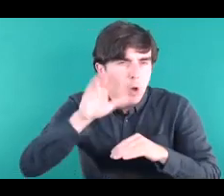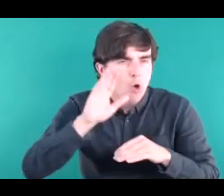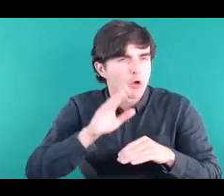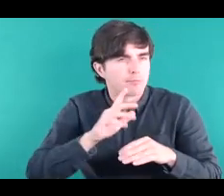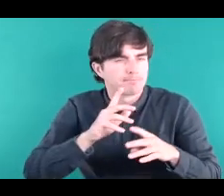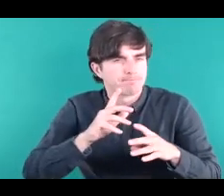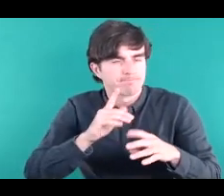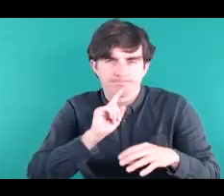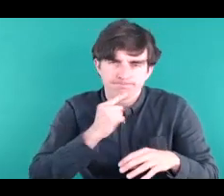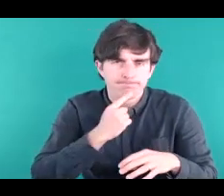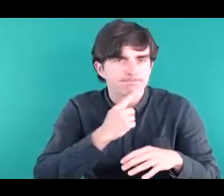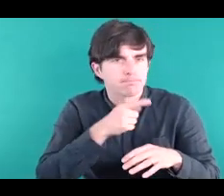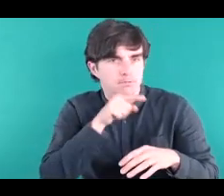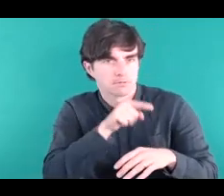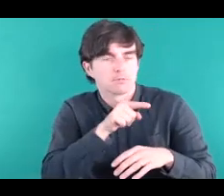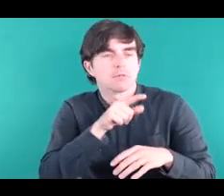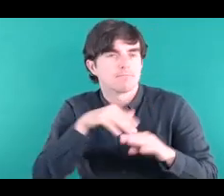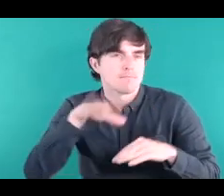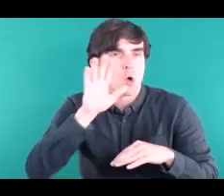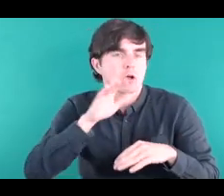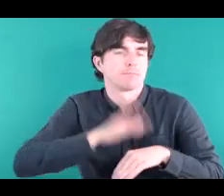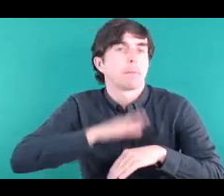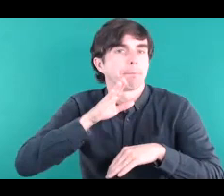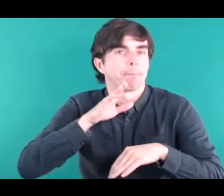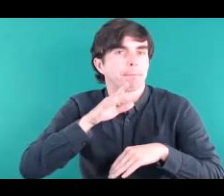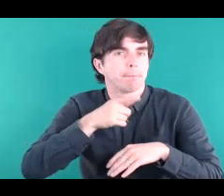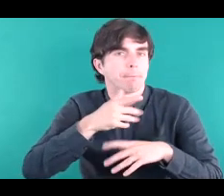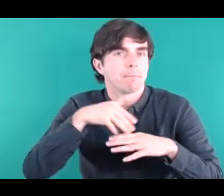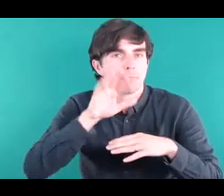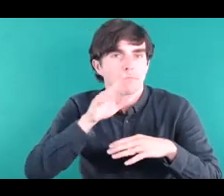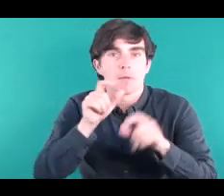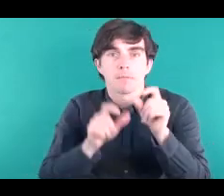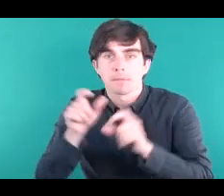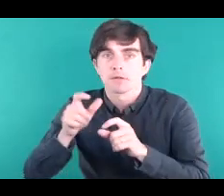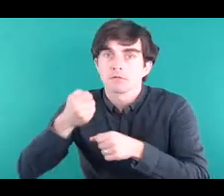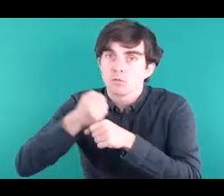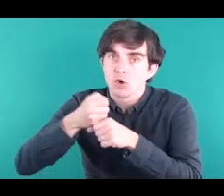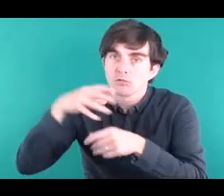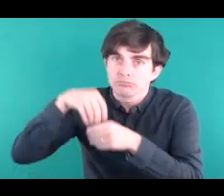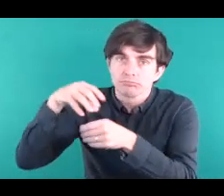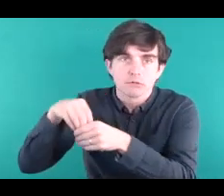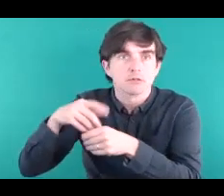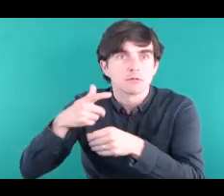fact impacted the most during the first month of COVID-19.